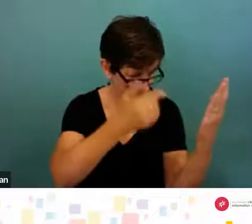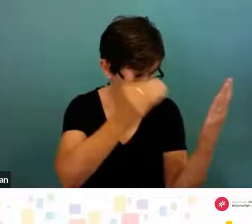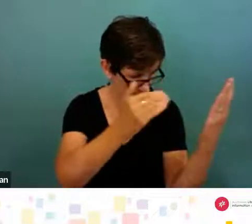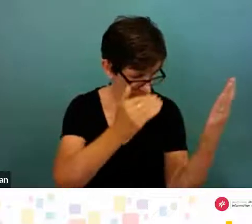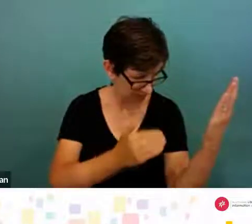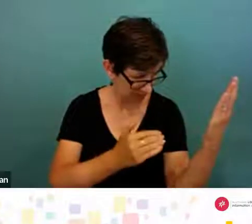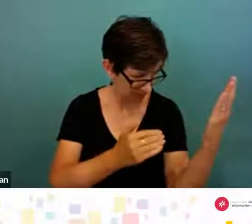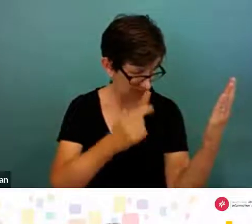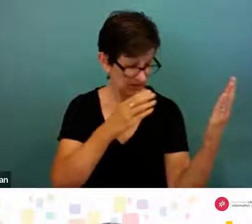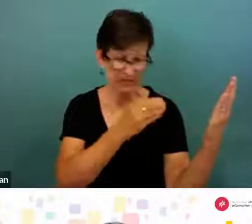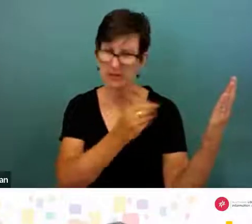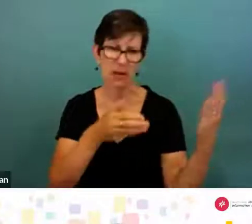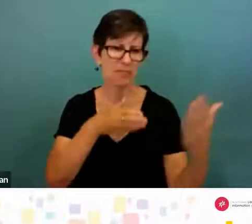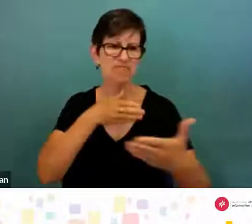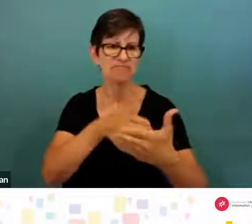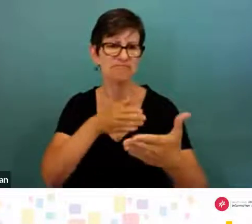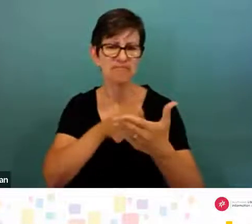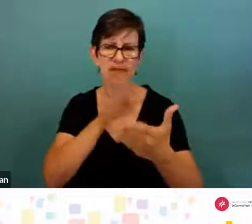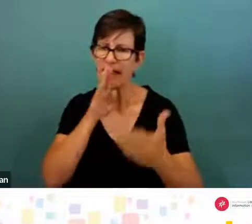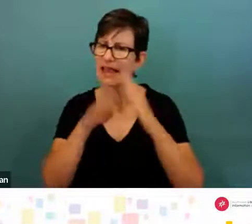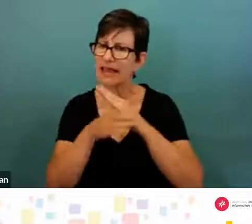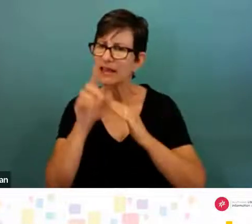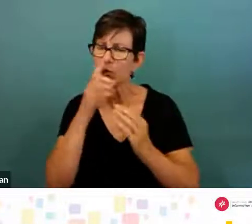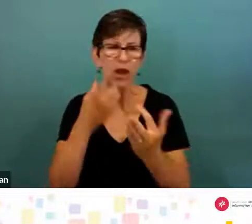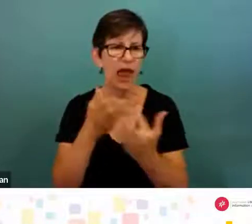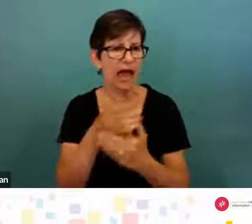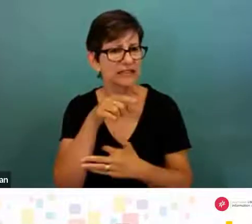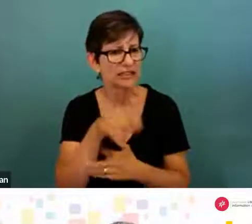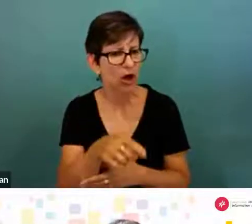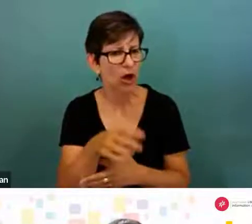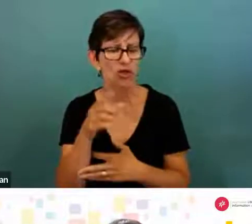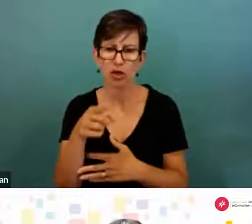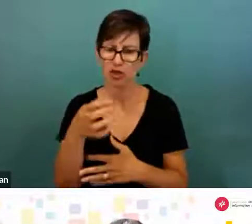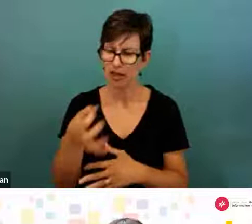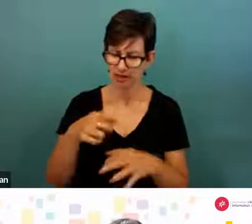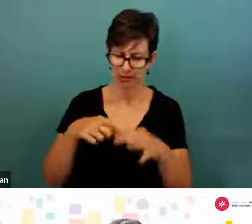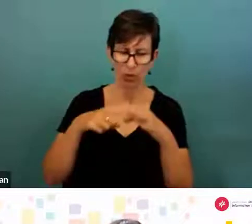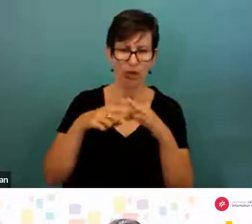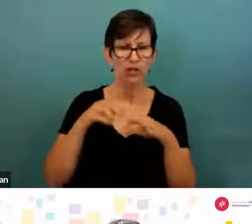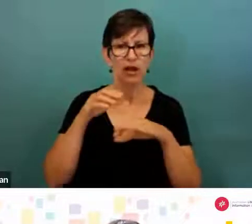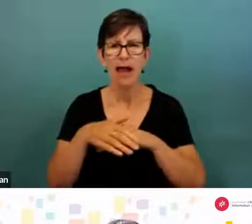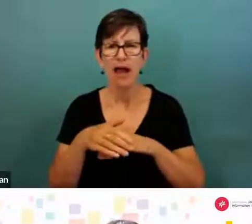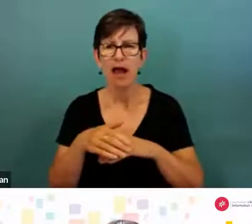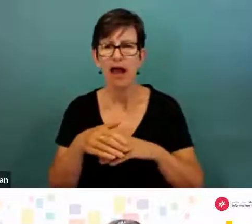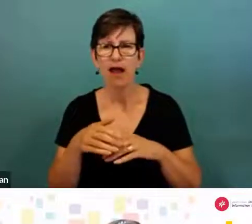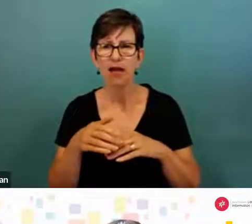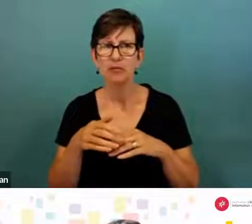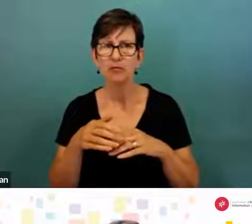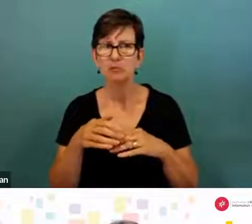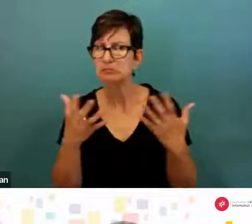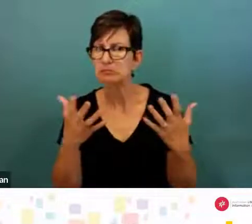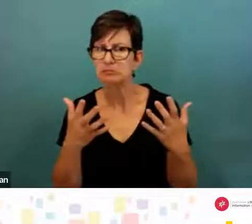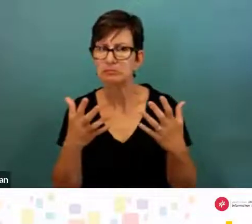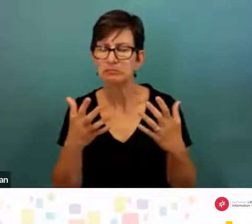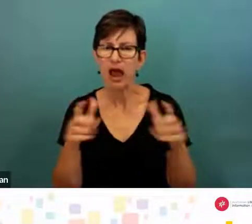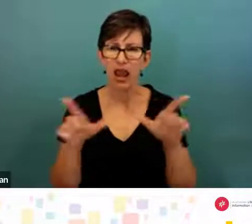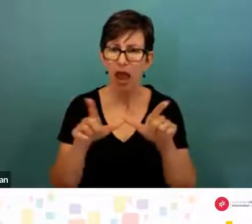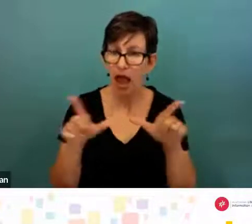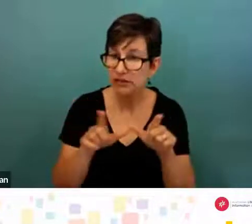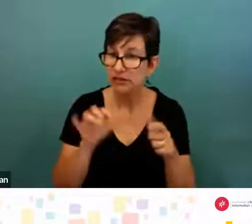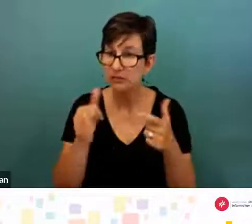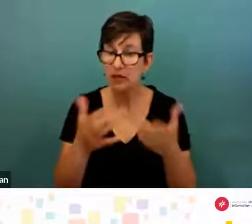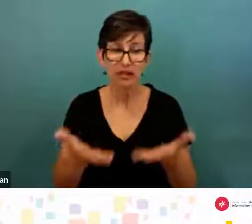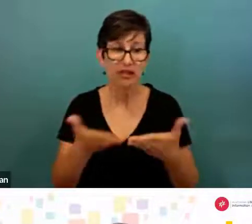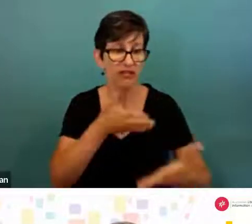were hidden or unavailable. And so that was a question about, I guess, about availability and about licensing,